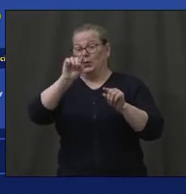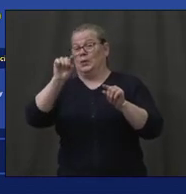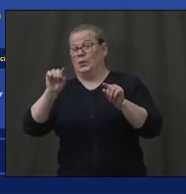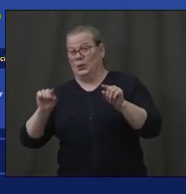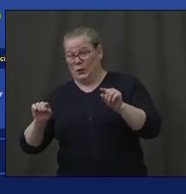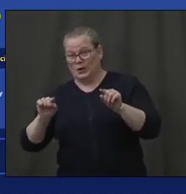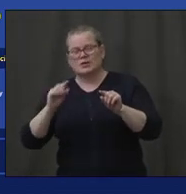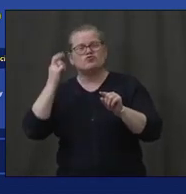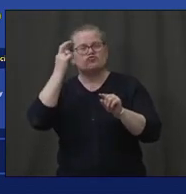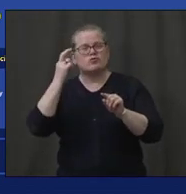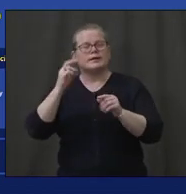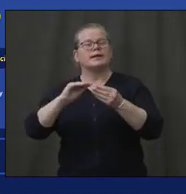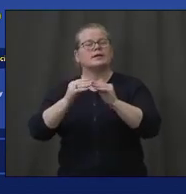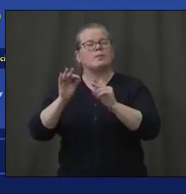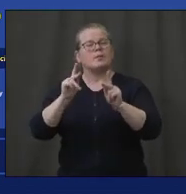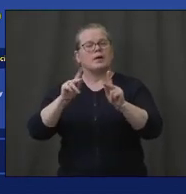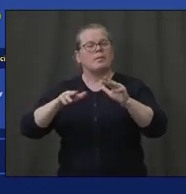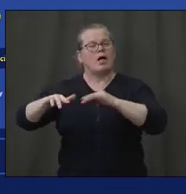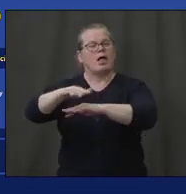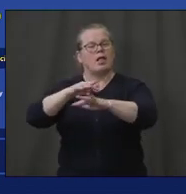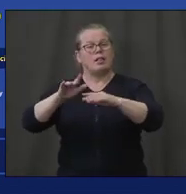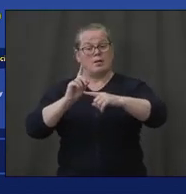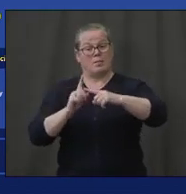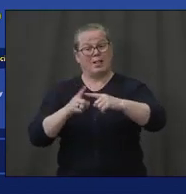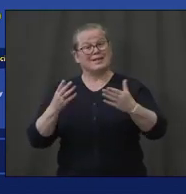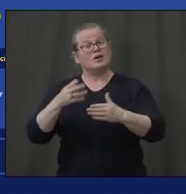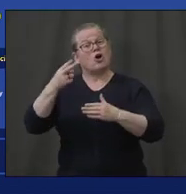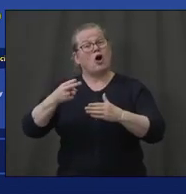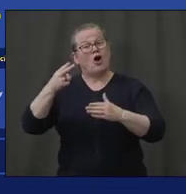density and to some degree social distancing as well.